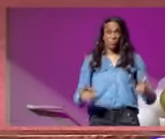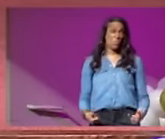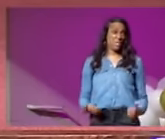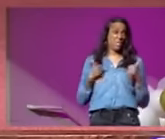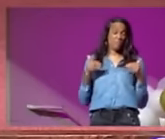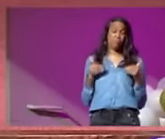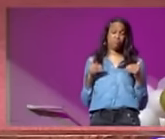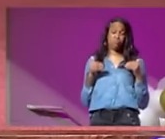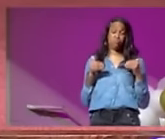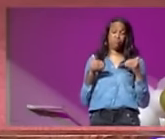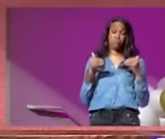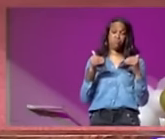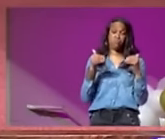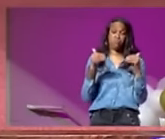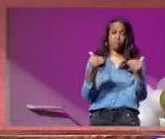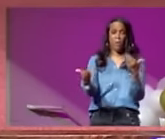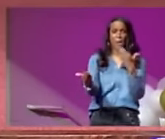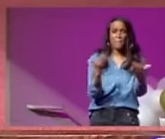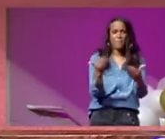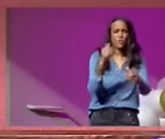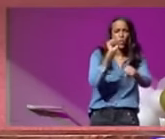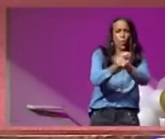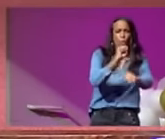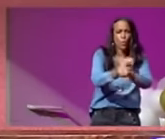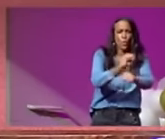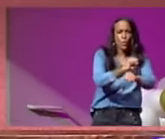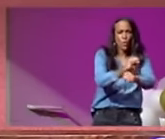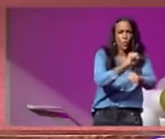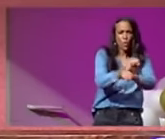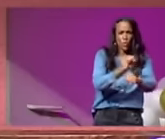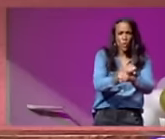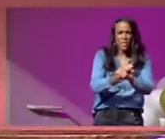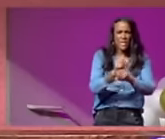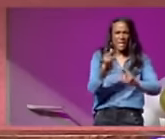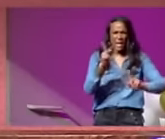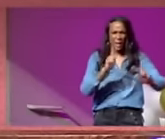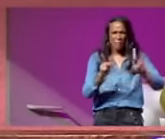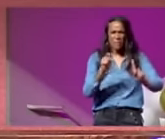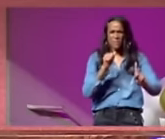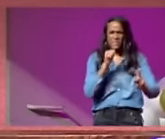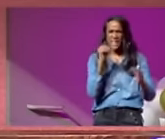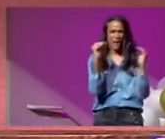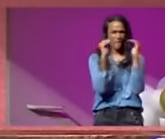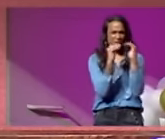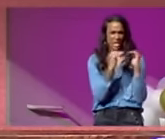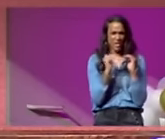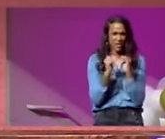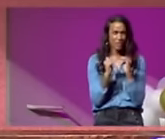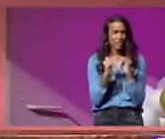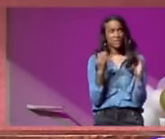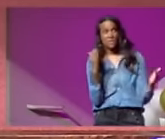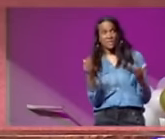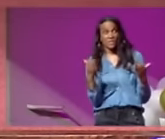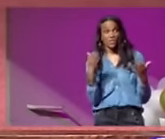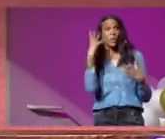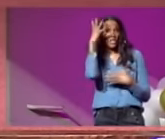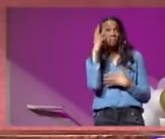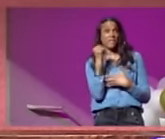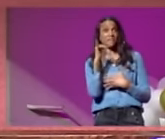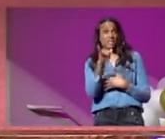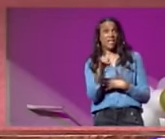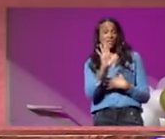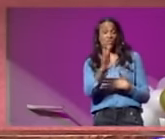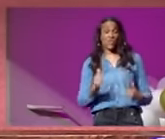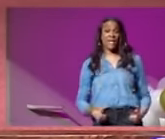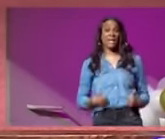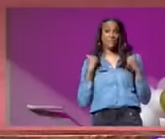you are on the job and you deal with misogyny and sexism, that is sin that you live in. If you